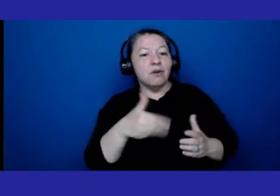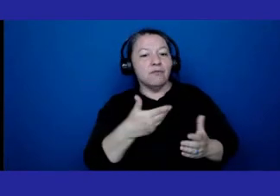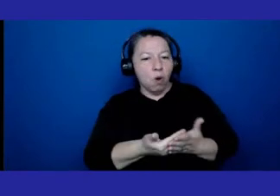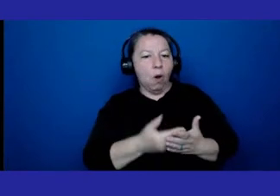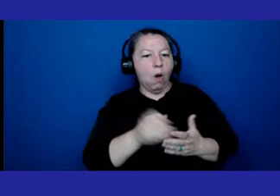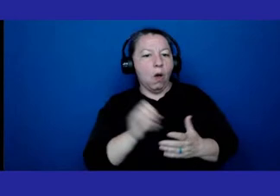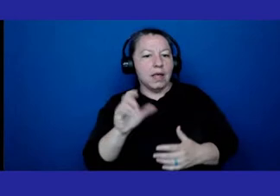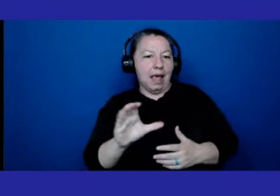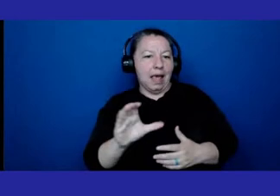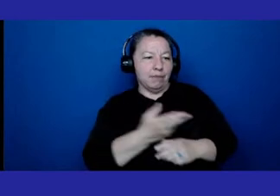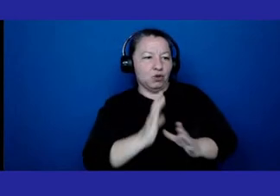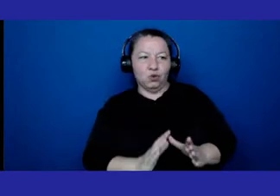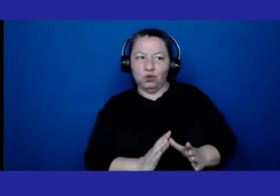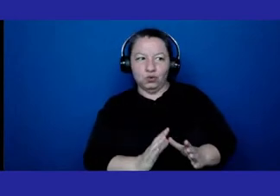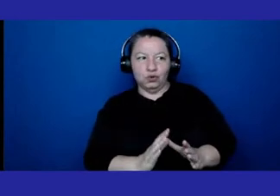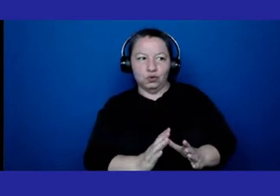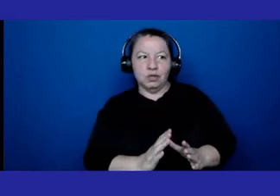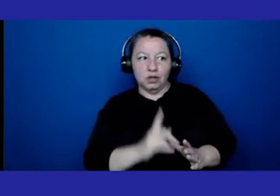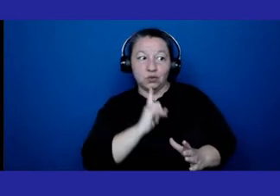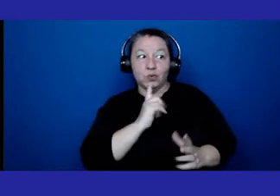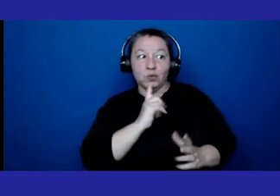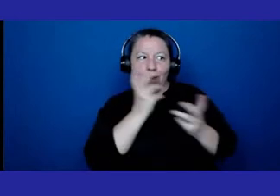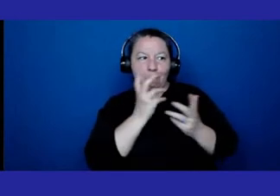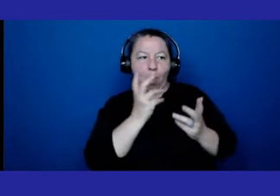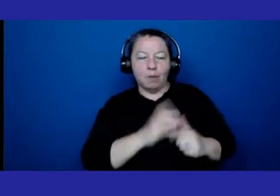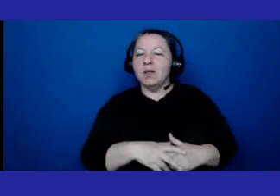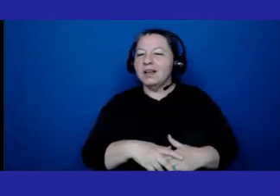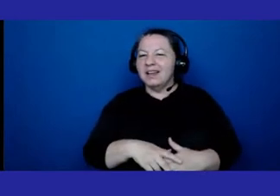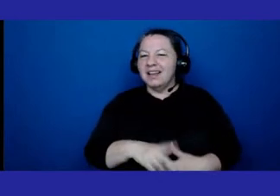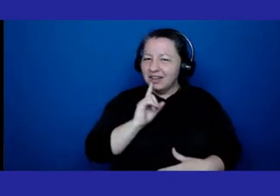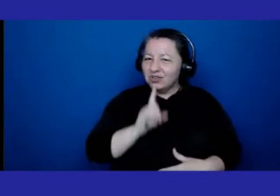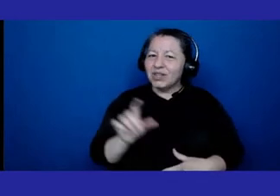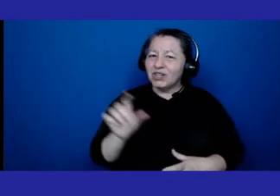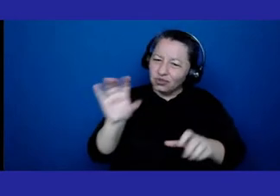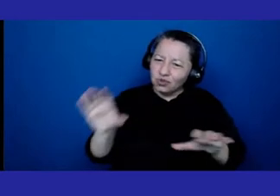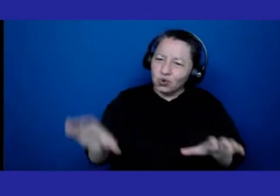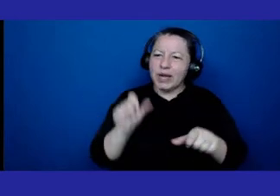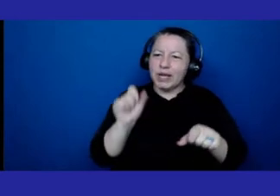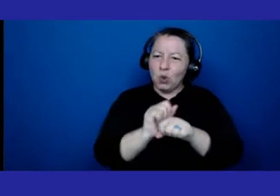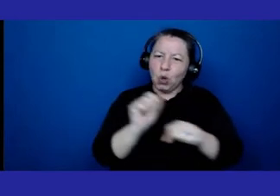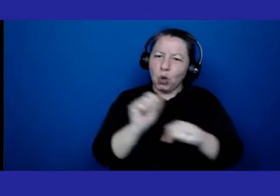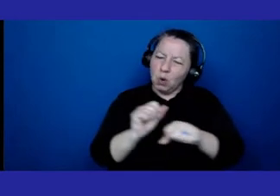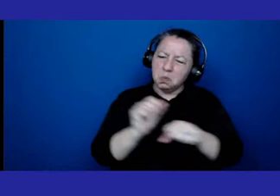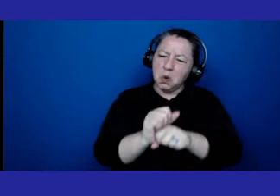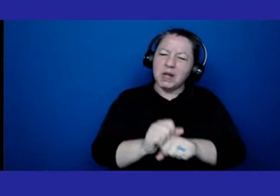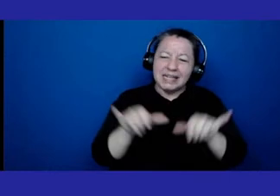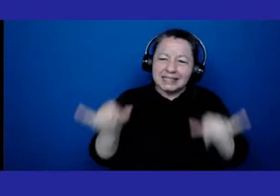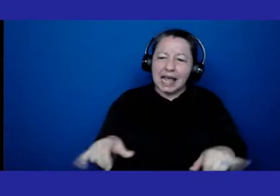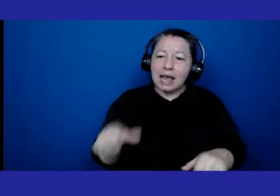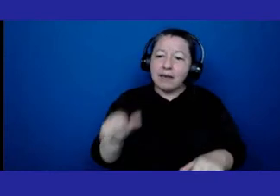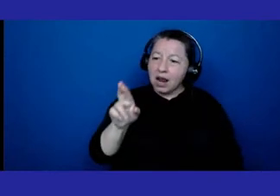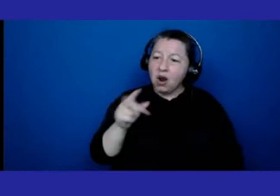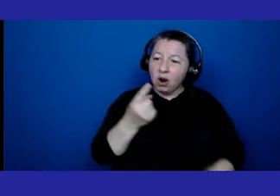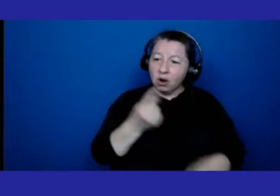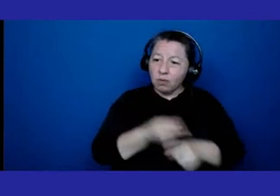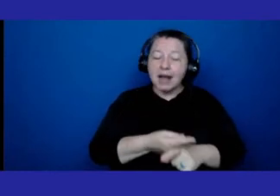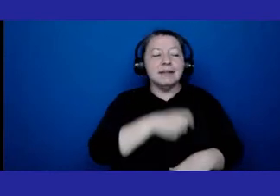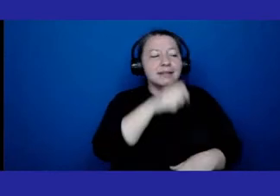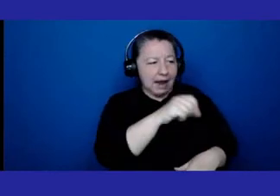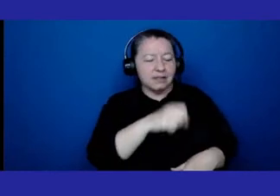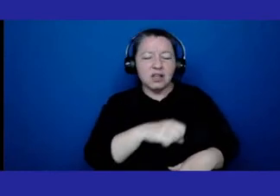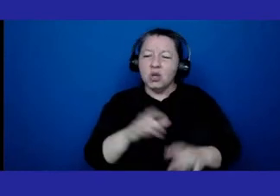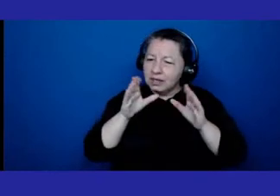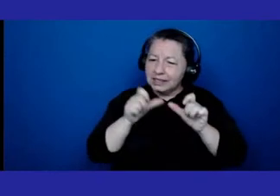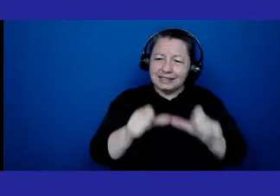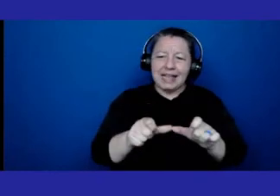world, which is remarkable. Yep. But it's just grinding it out work, right? I think it'll be the same for AR, right? Yep. We stay focused, we know the problem, you just gotta